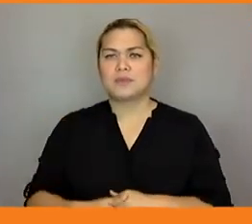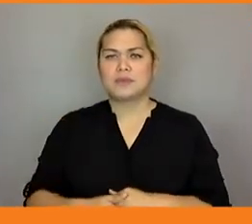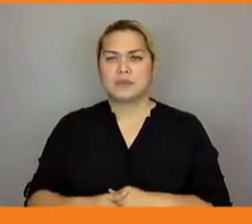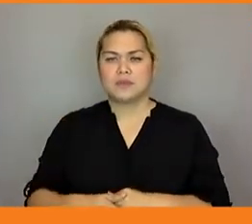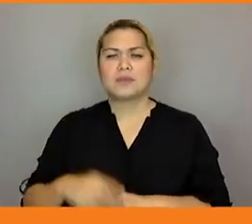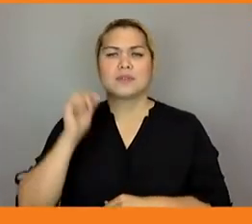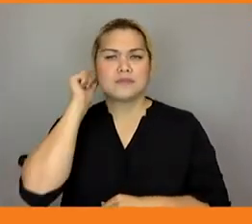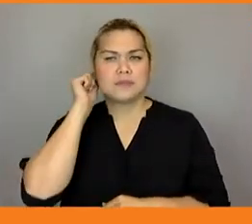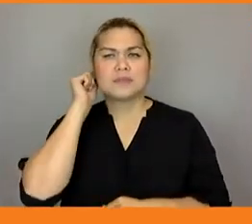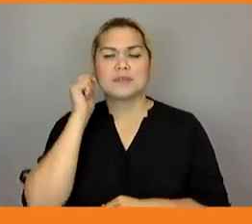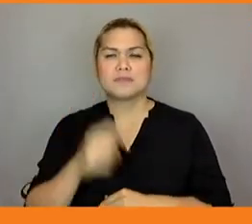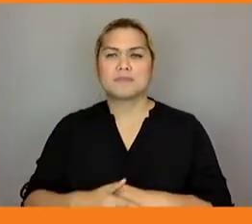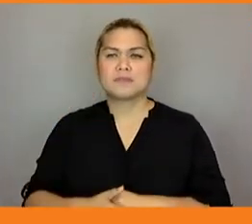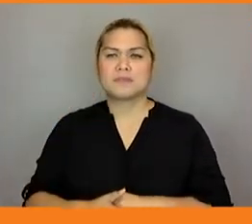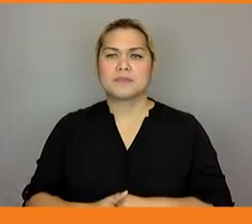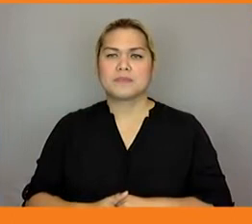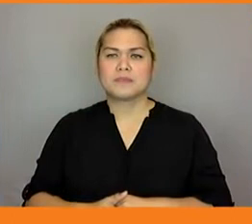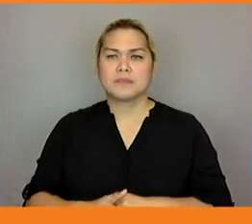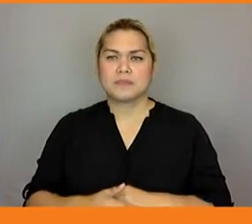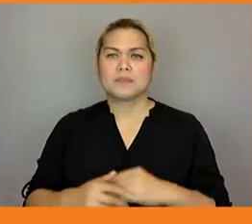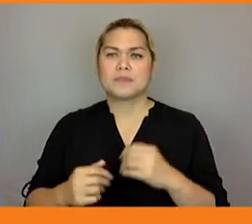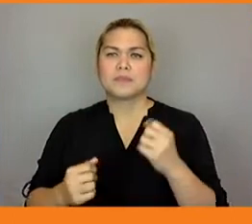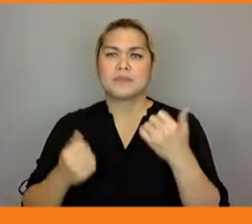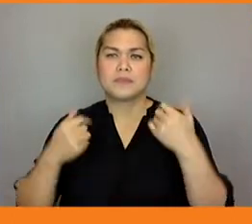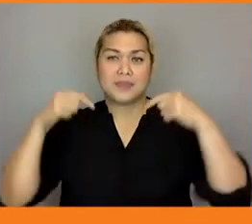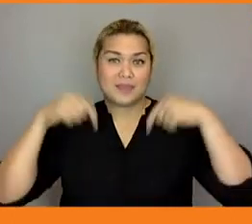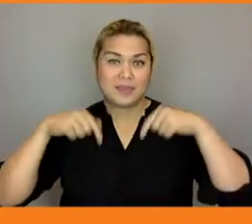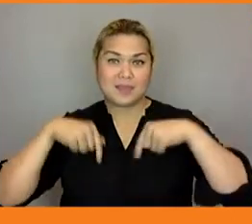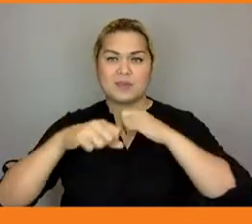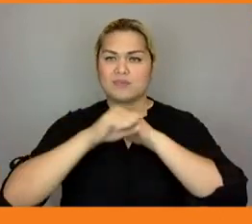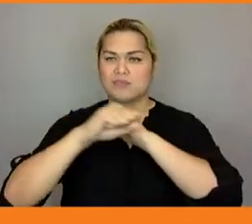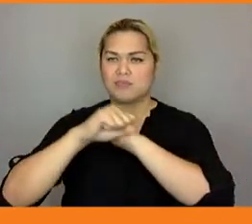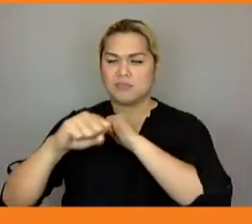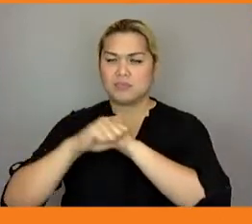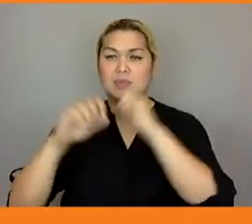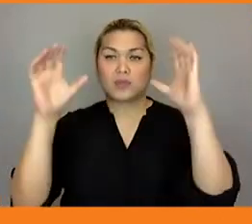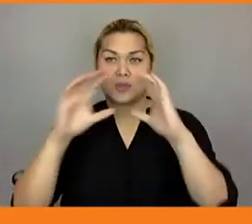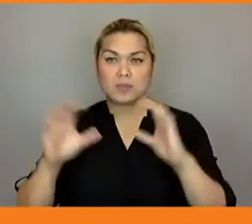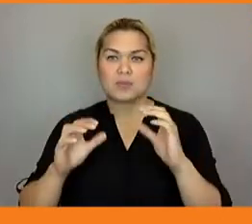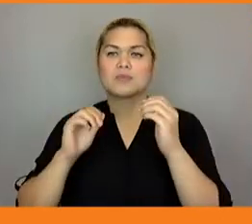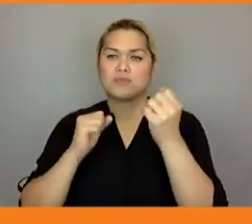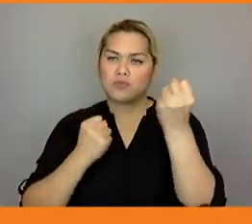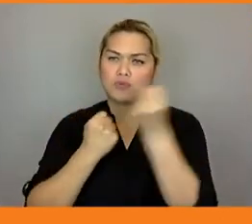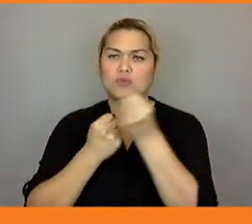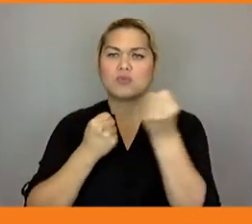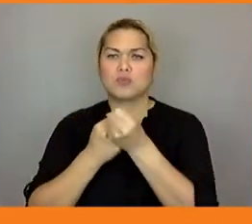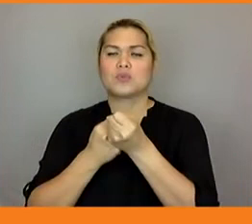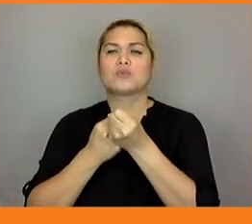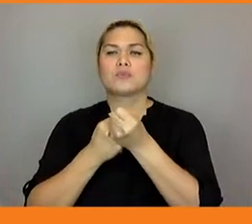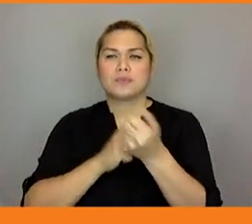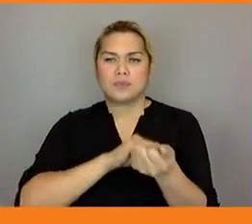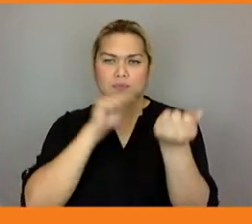change in this region, Asia-Pacific region, will be won or lost. So this region needs to be